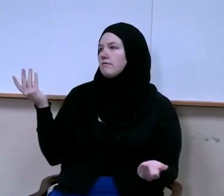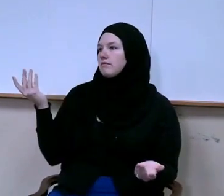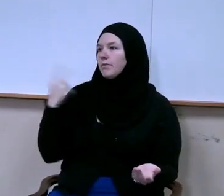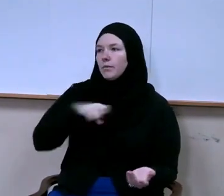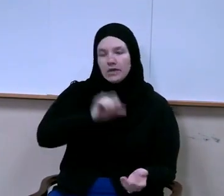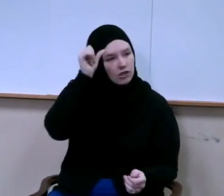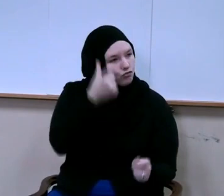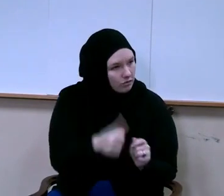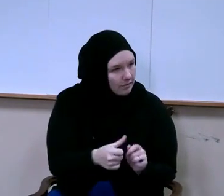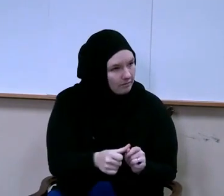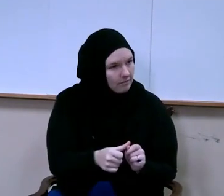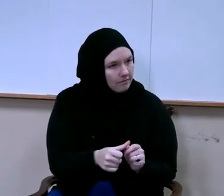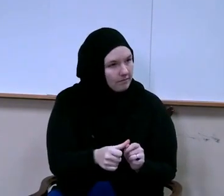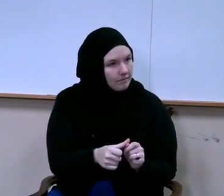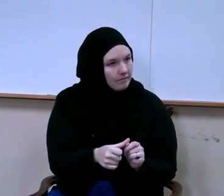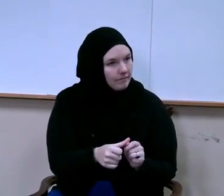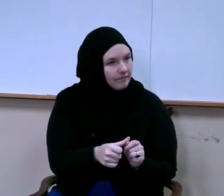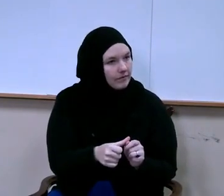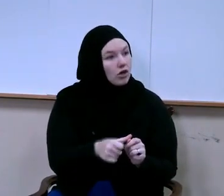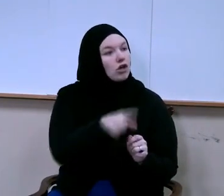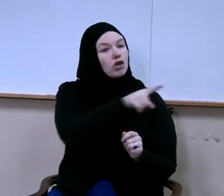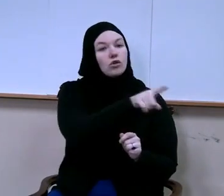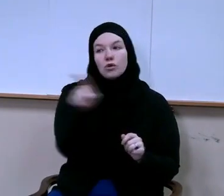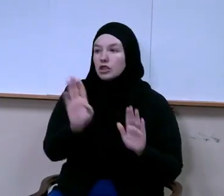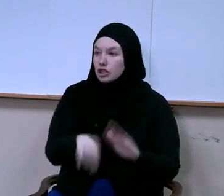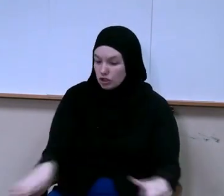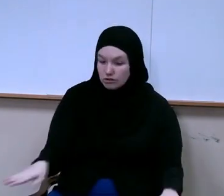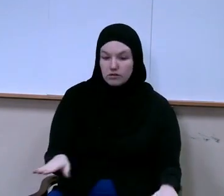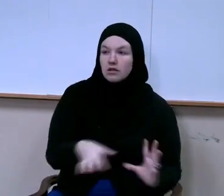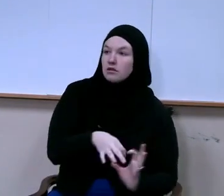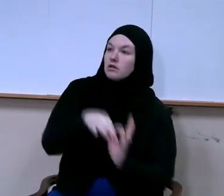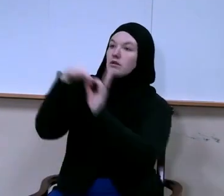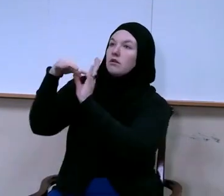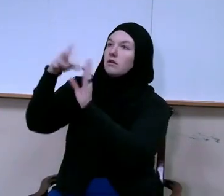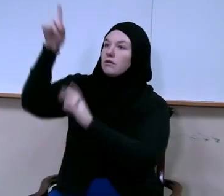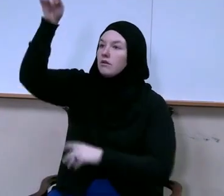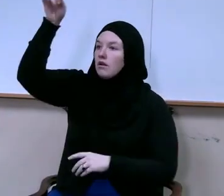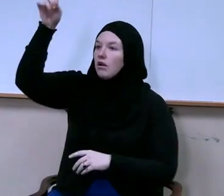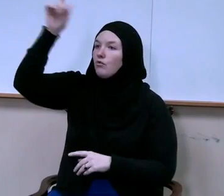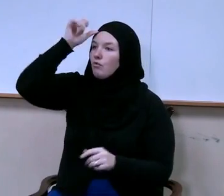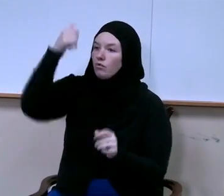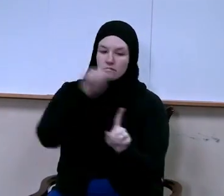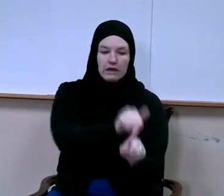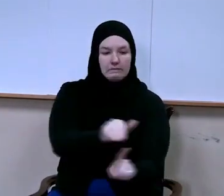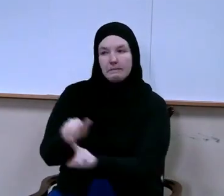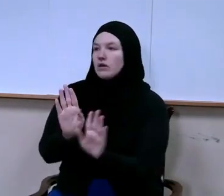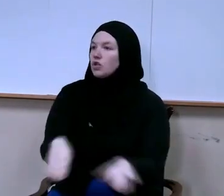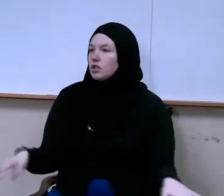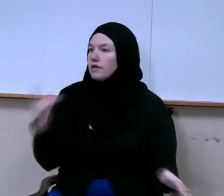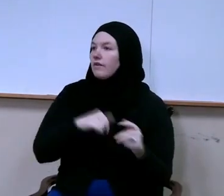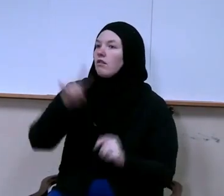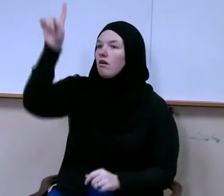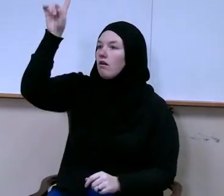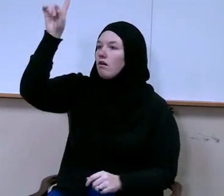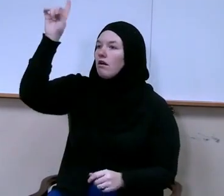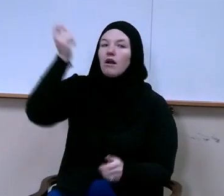that, and part of connecting your children to Allah is to remind them of Allah